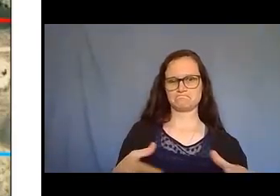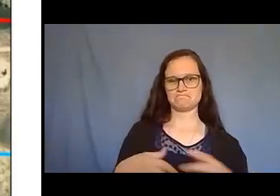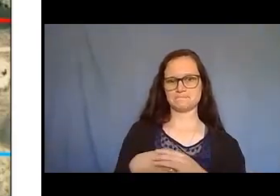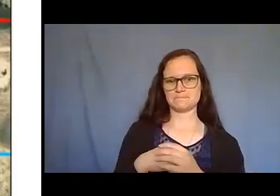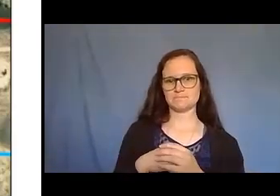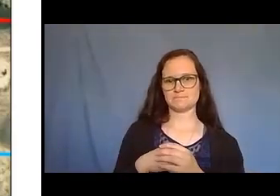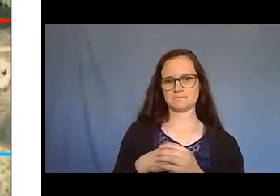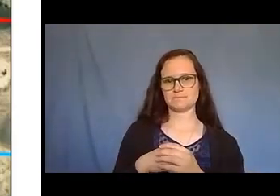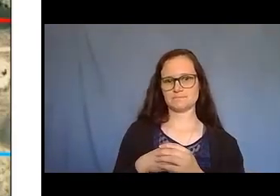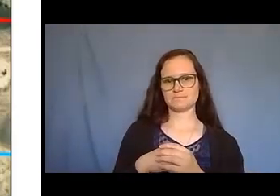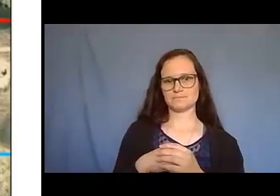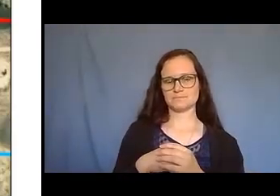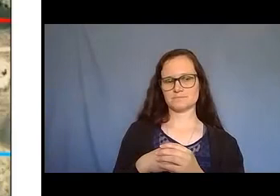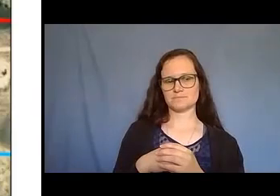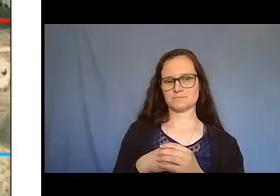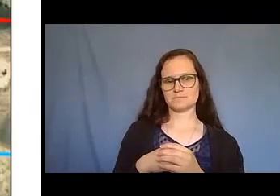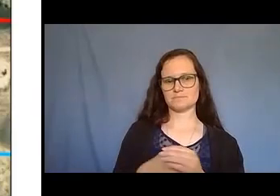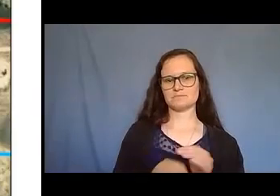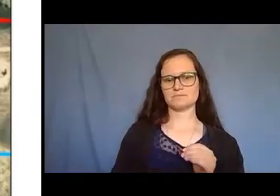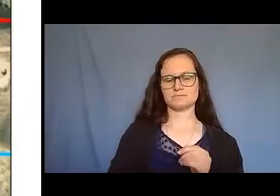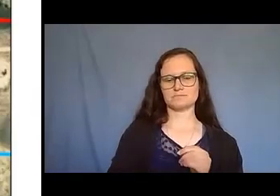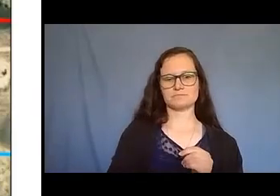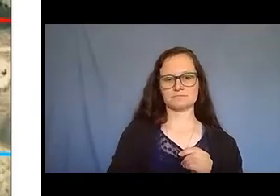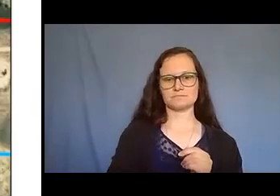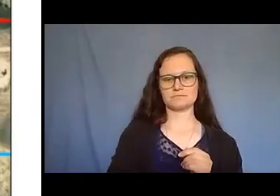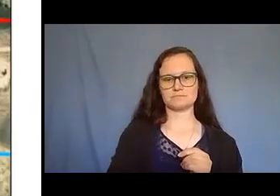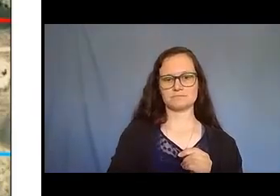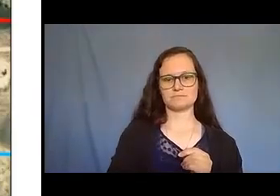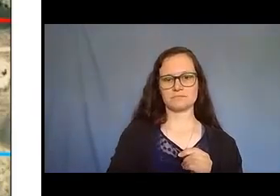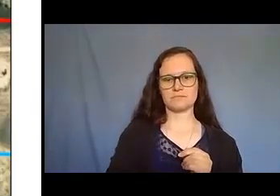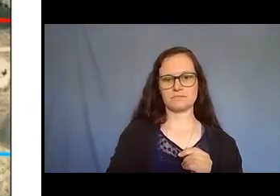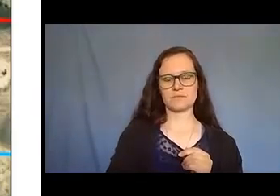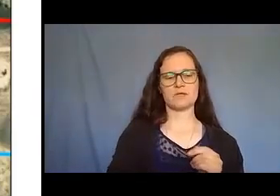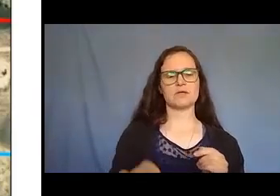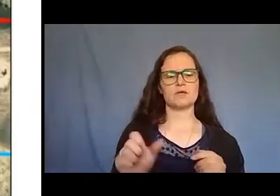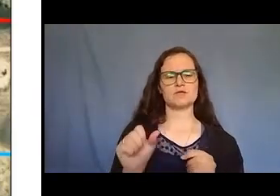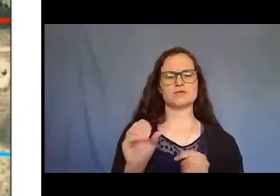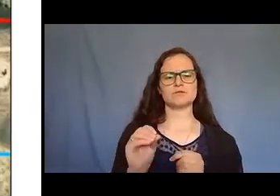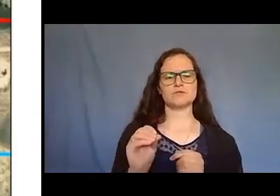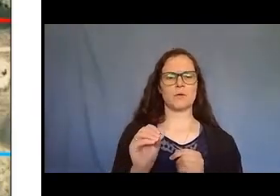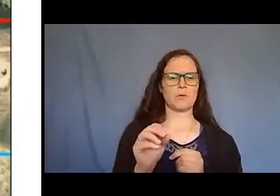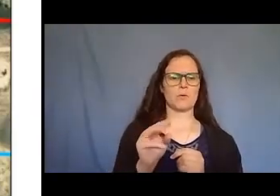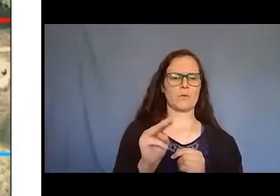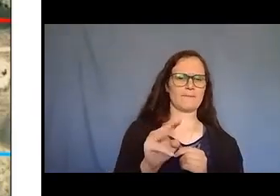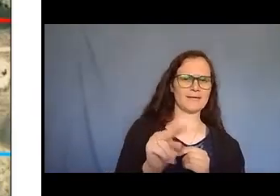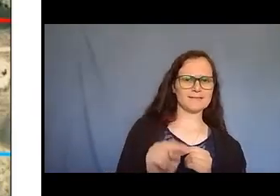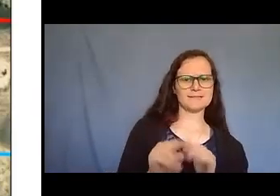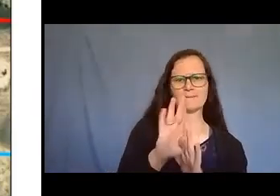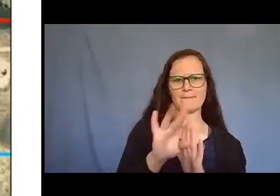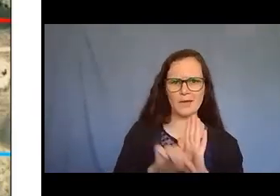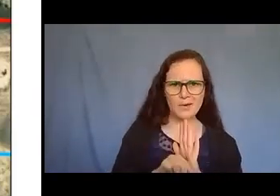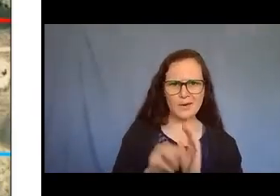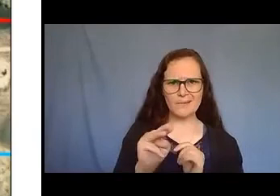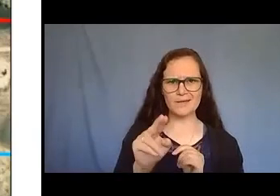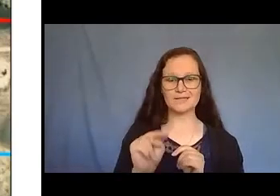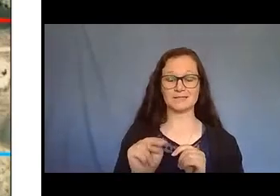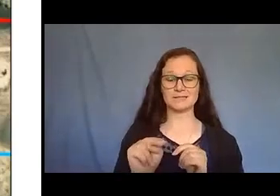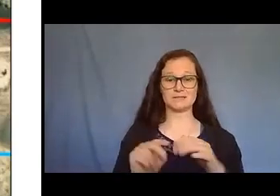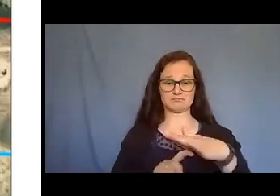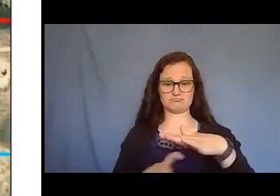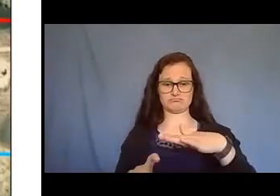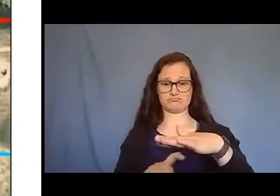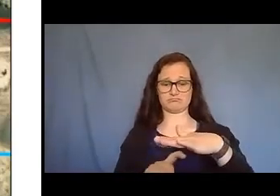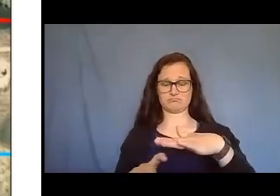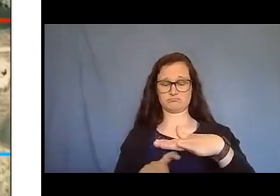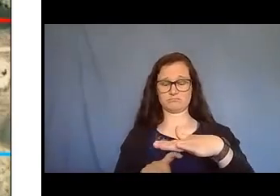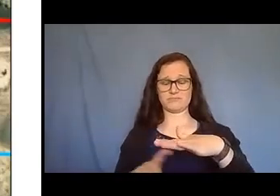of constrain our ideas about manganese in the background, manganese in the subsurface. We're also going to try to, we're